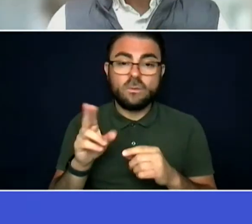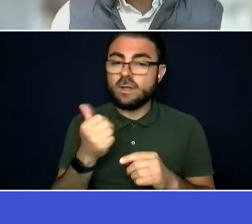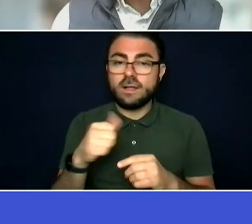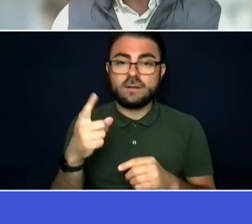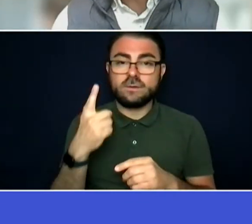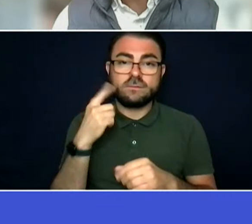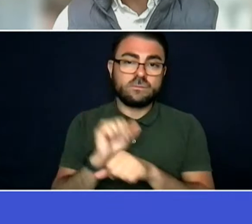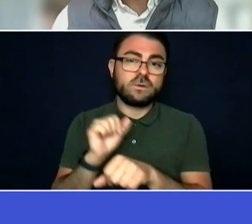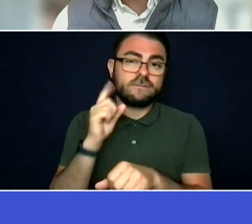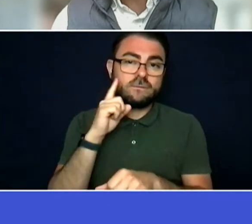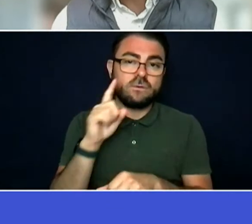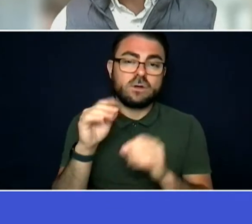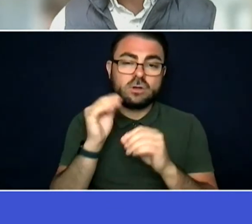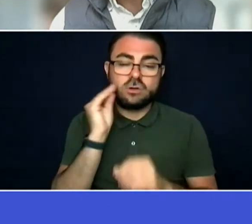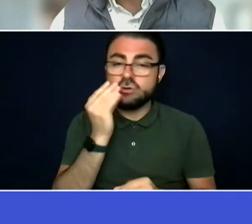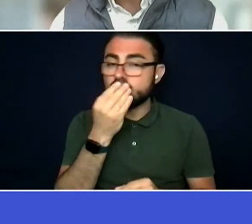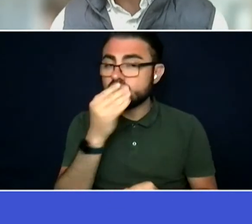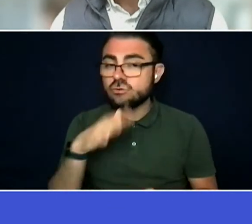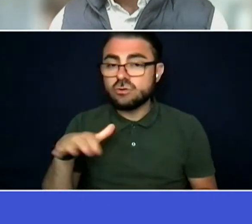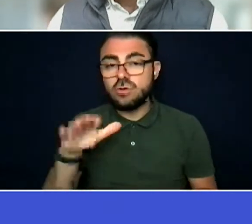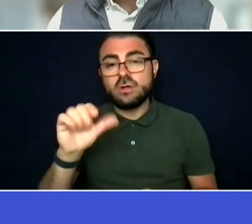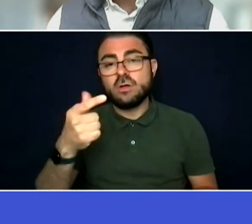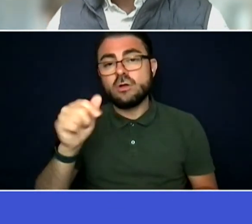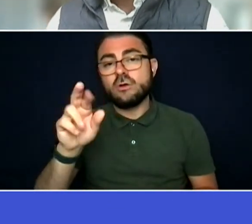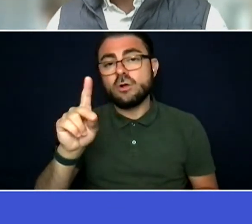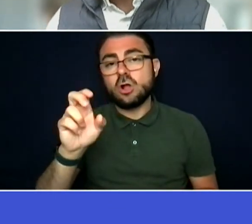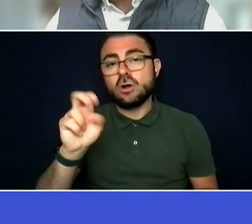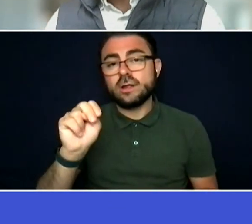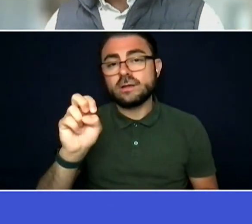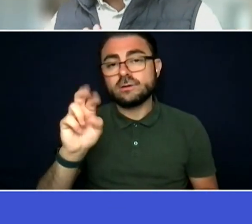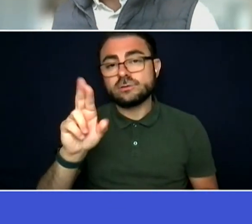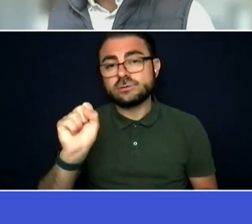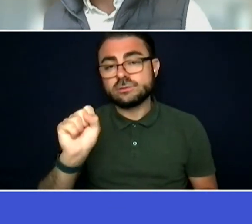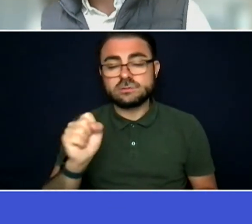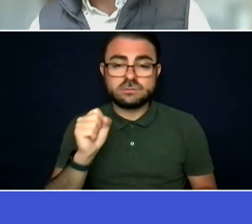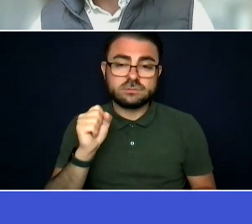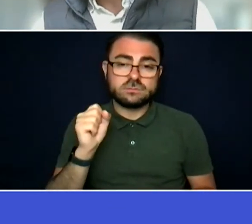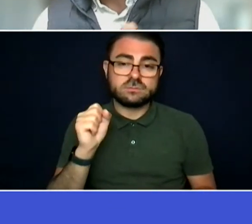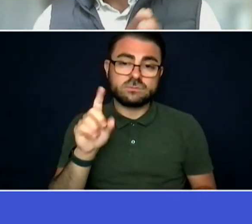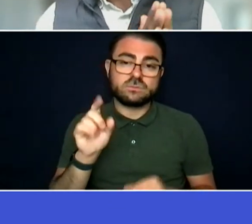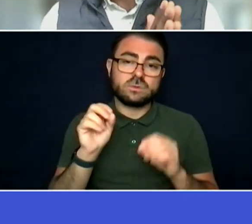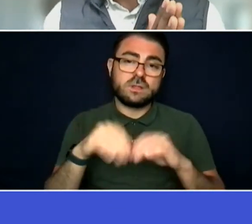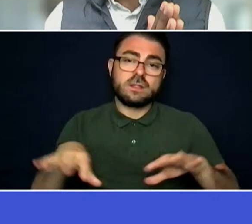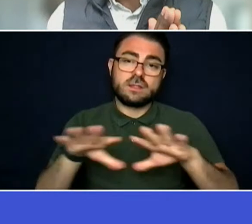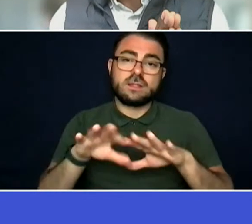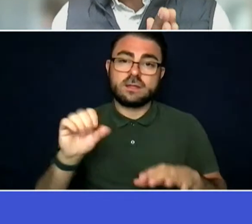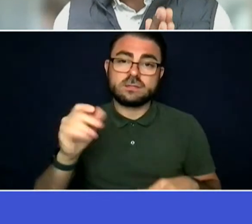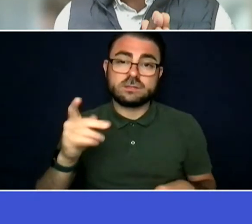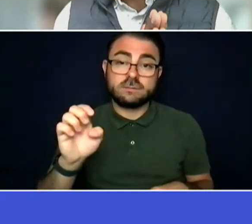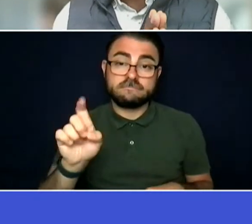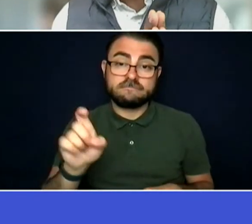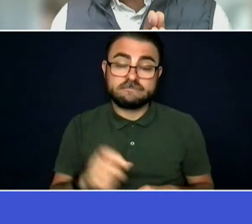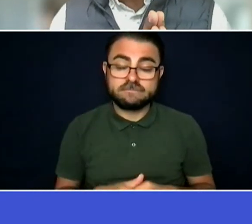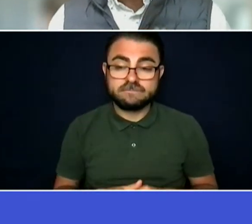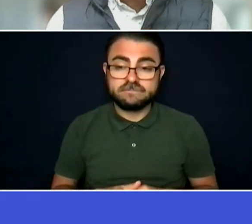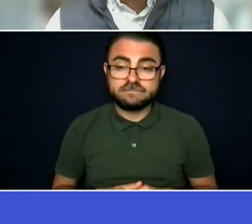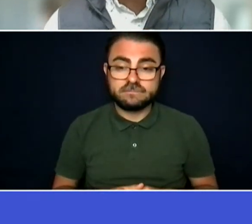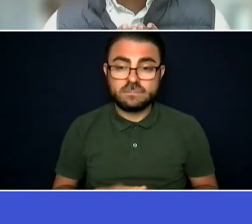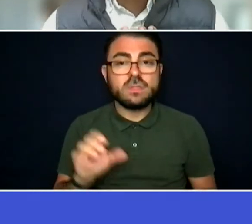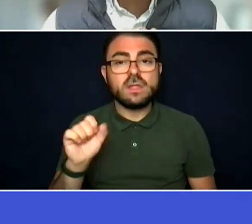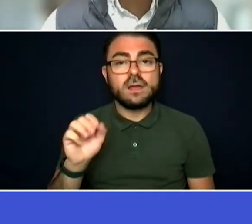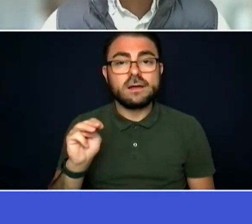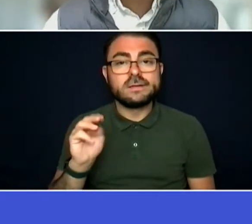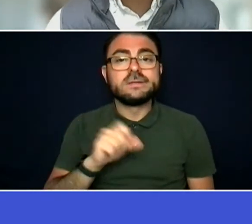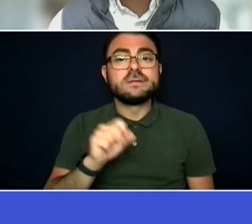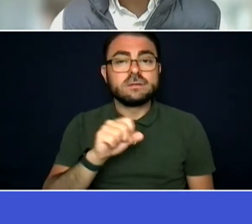Thank you, Michael. It's an important, good question. And one I'll just name, I'll start with that. There have certainly been some